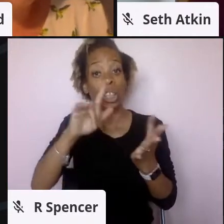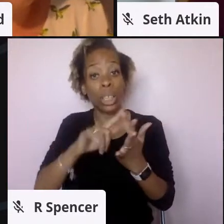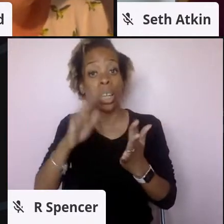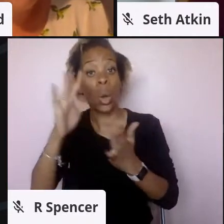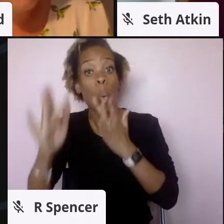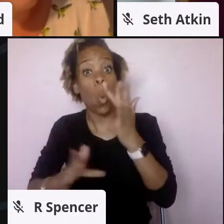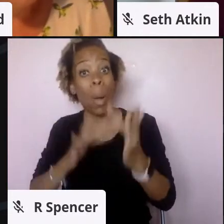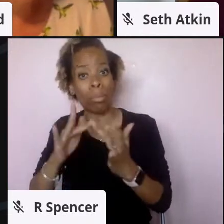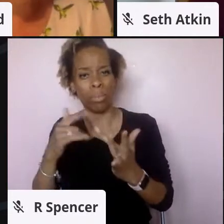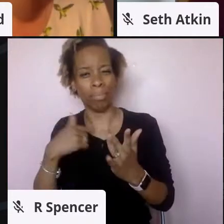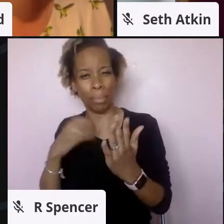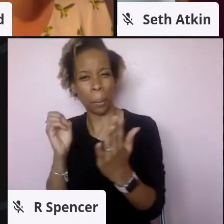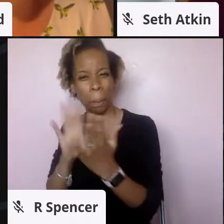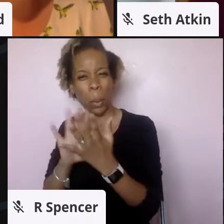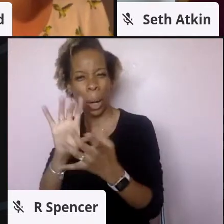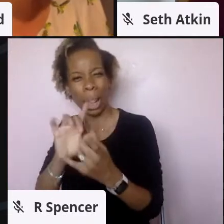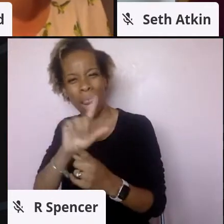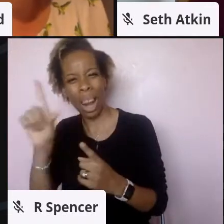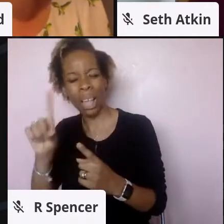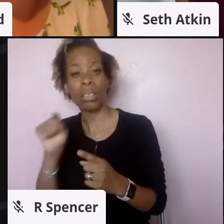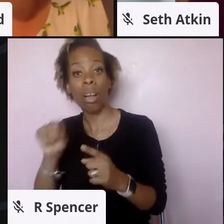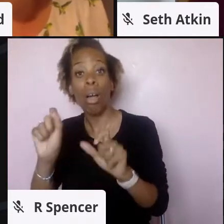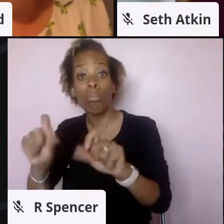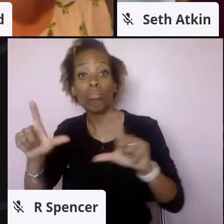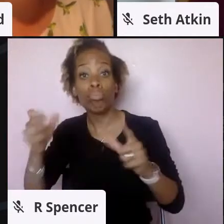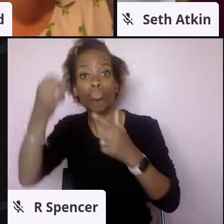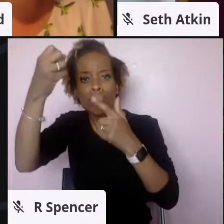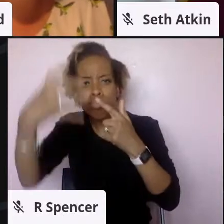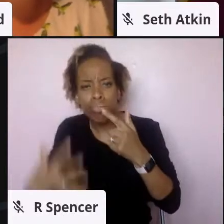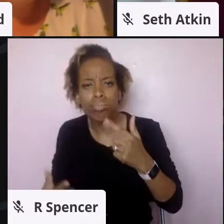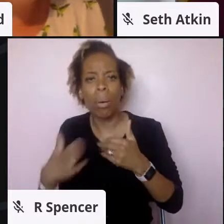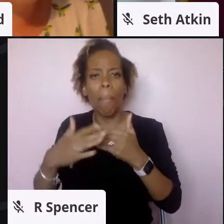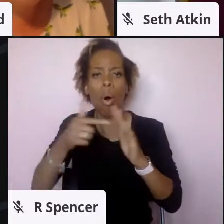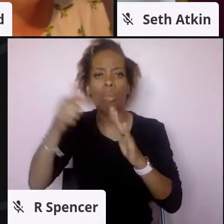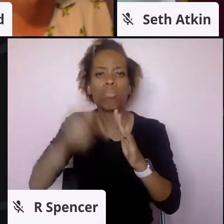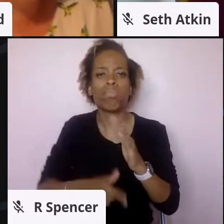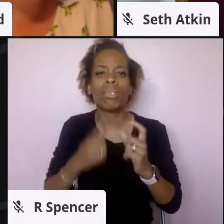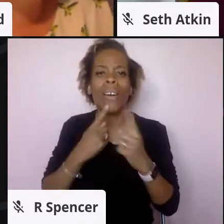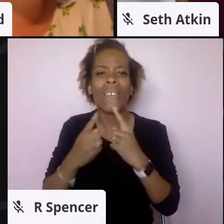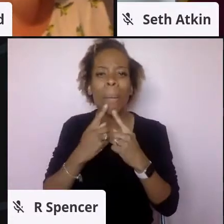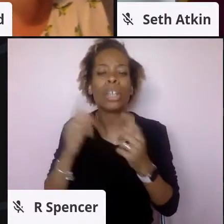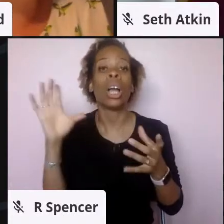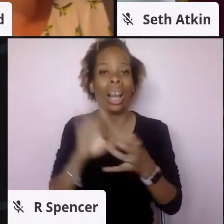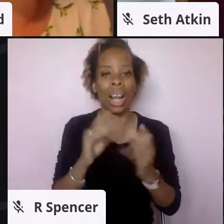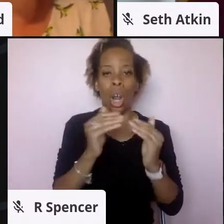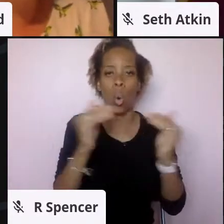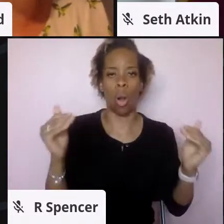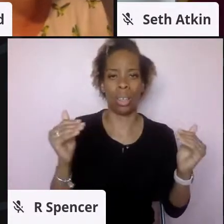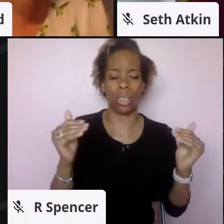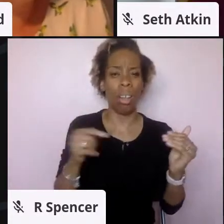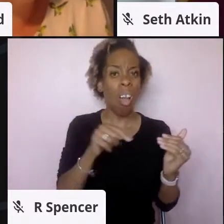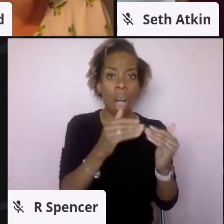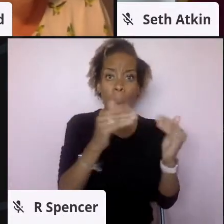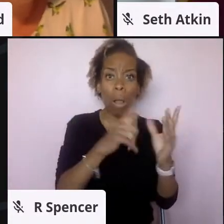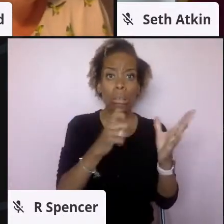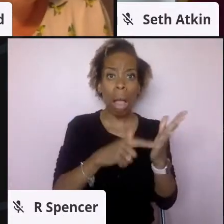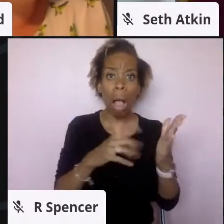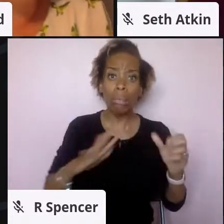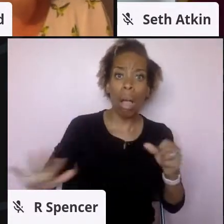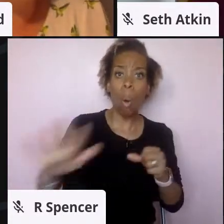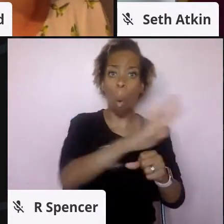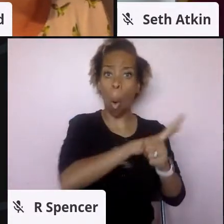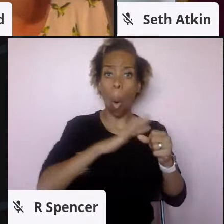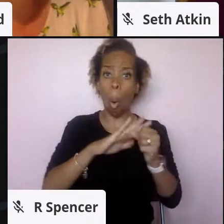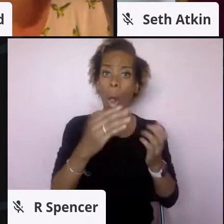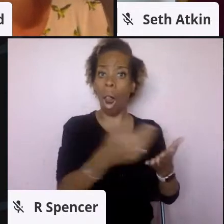comments. So that's the key piece of legislation. And while it isn't perfect, for example, it doesn't cover all the